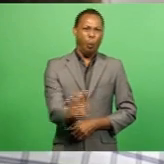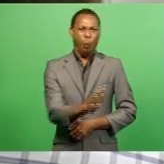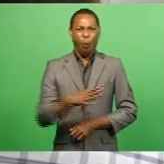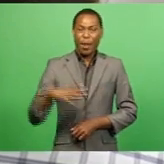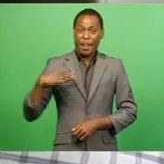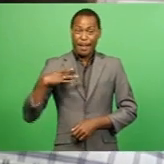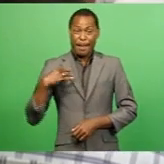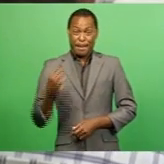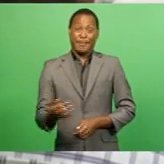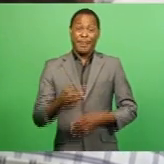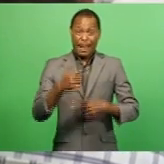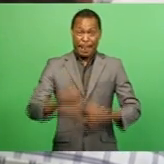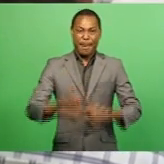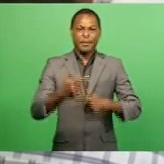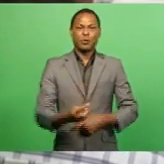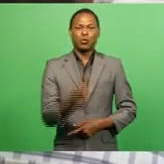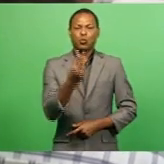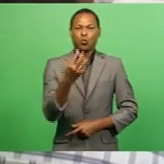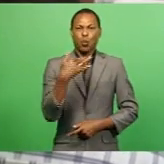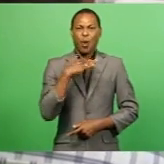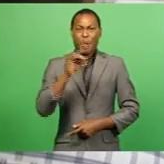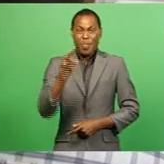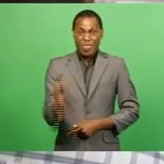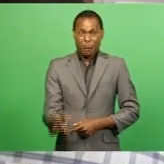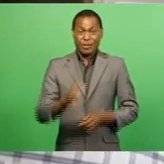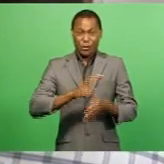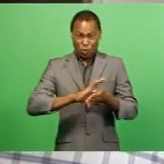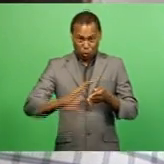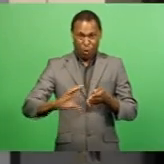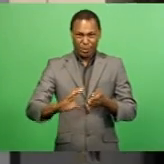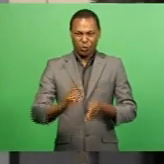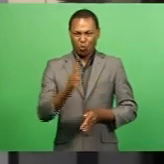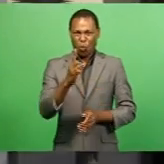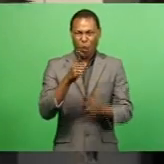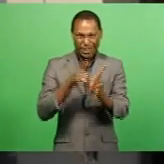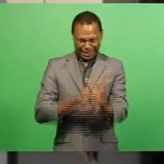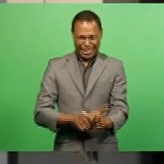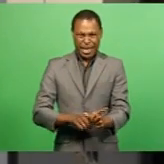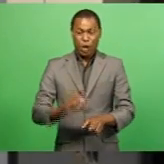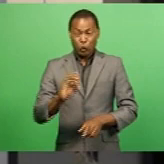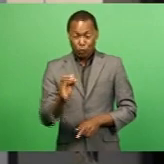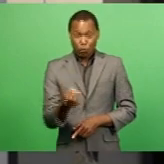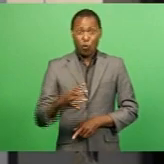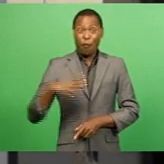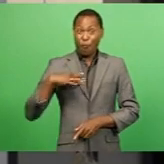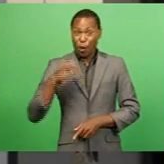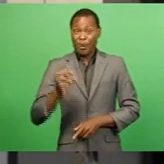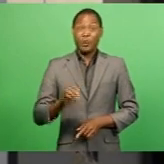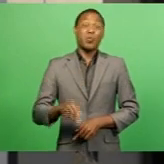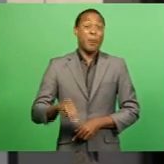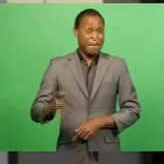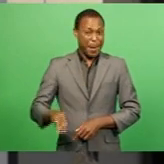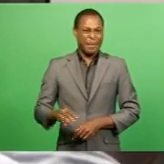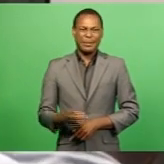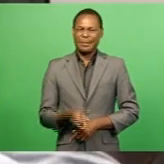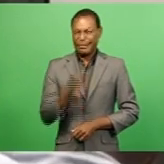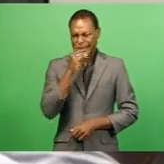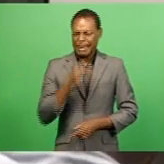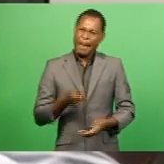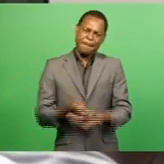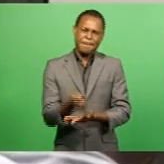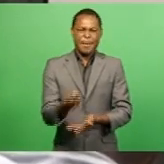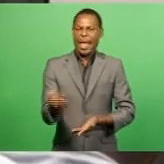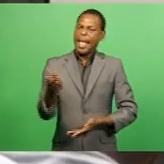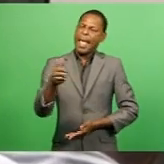is $200,000 per year, and the removal of this limit means that voluntary members can now pay any amount as and when they wish